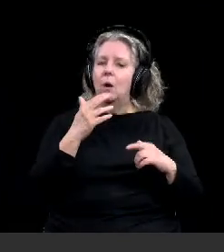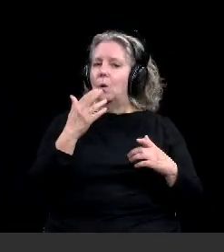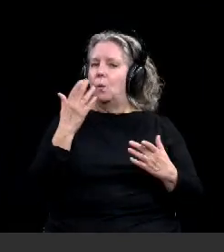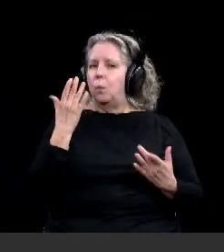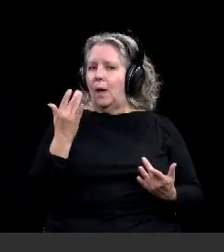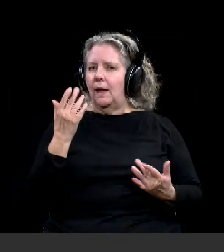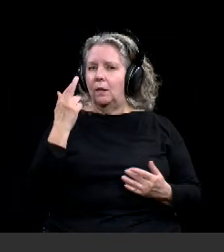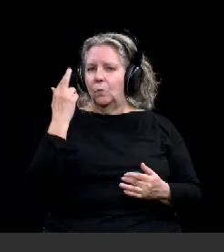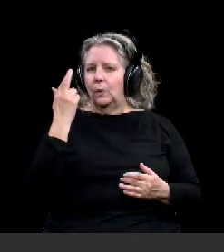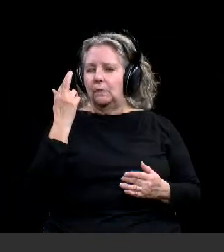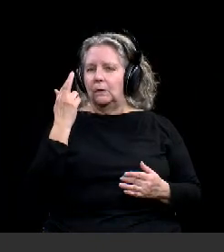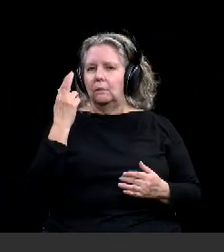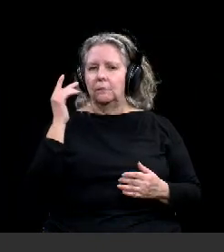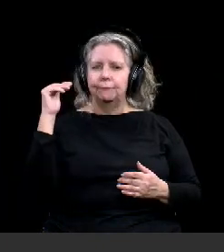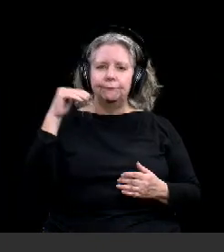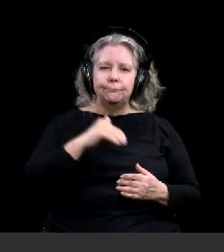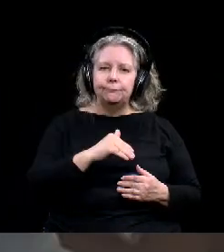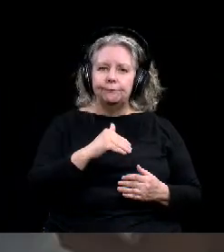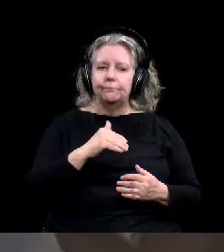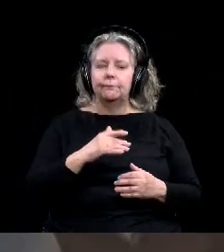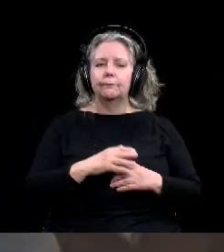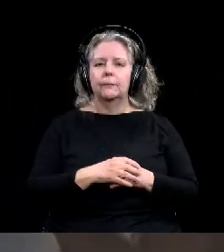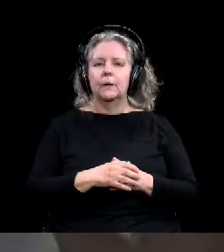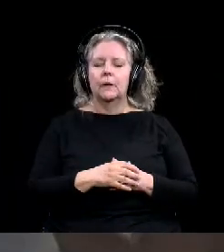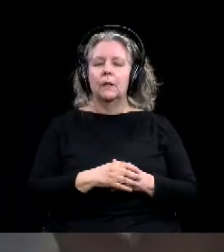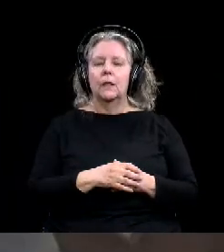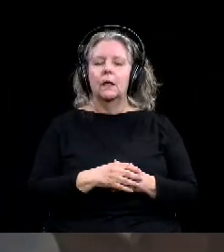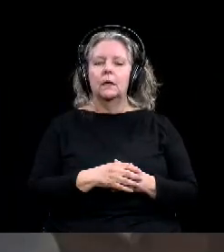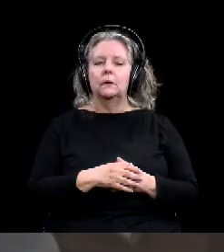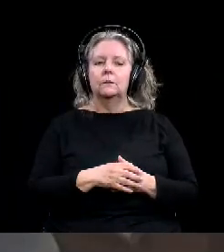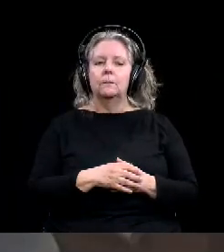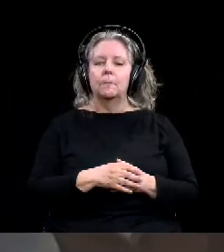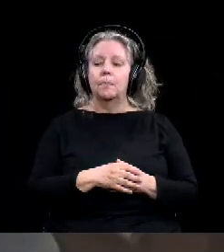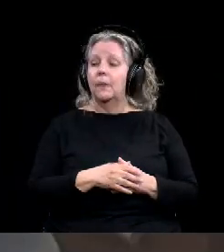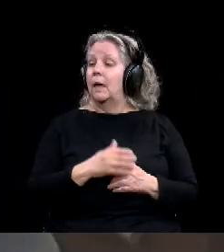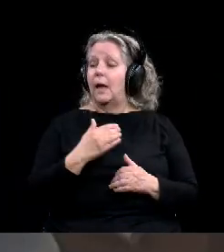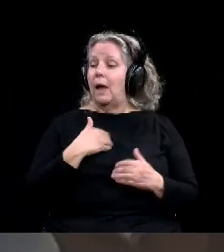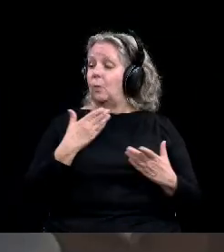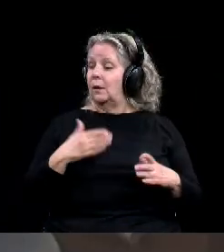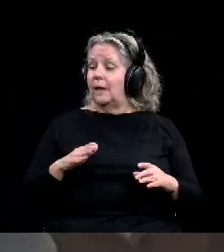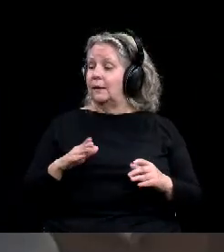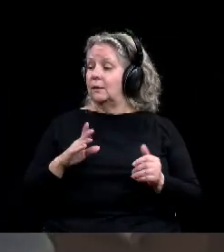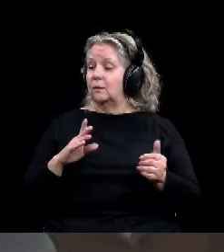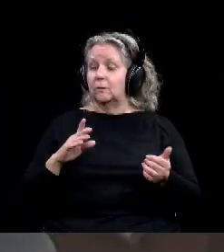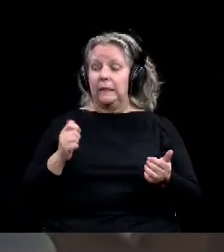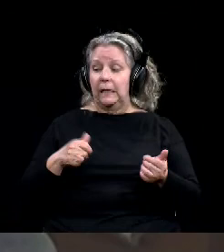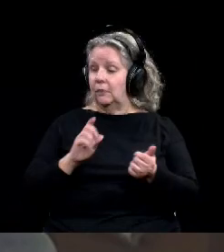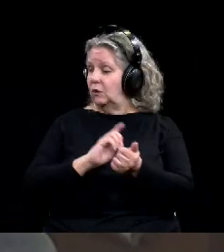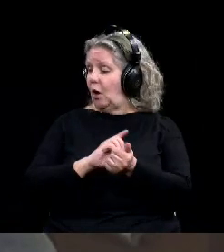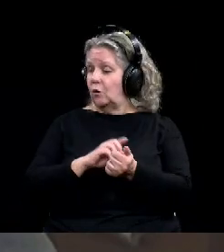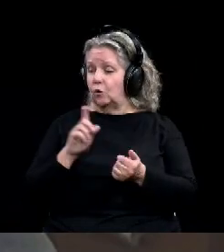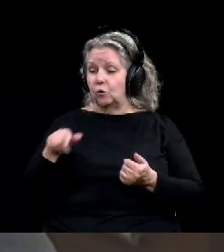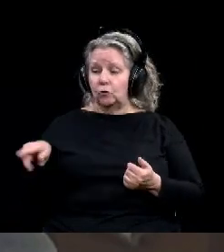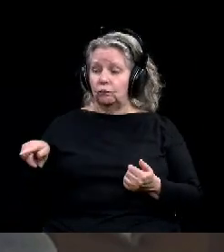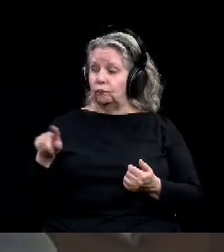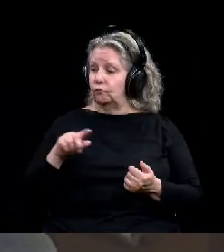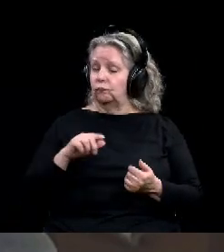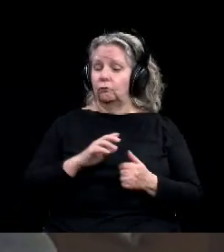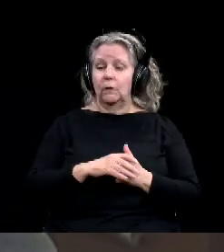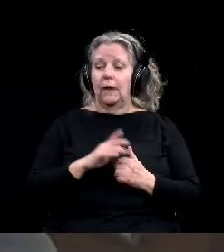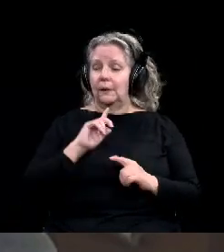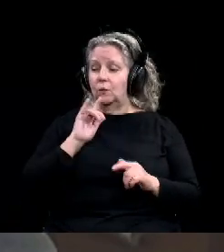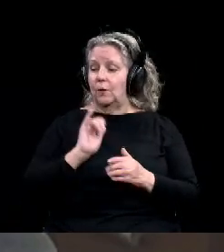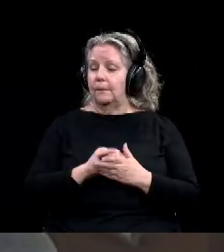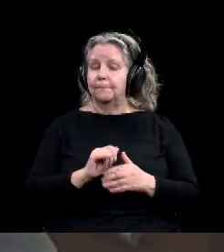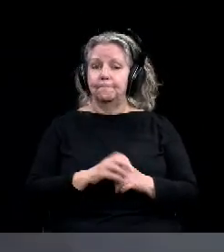I'll let any of the hospital leadership or Dr. Griggs field that. Any of y'all have a